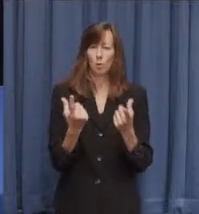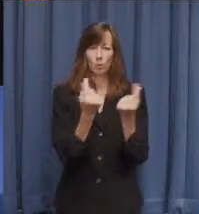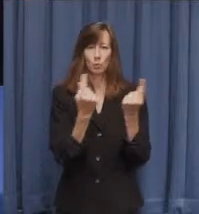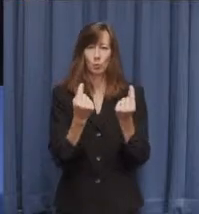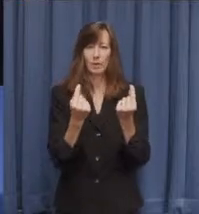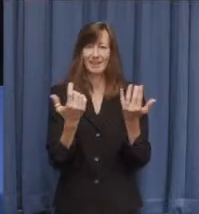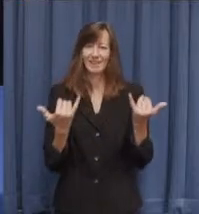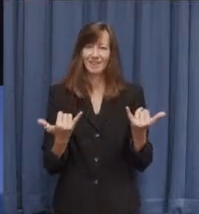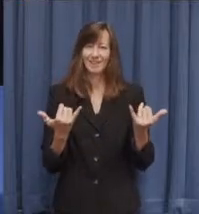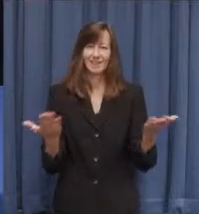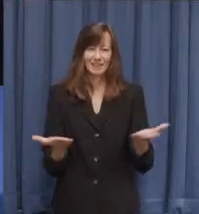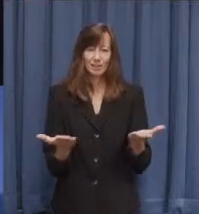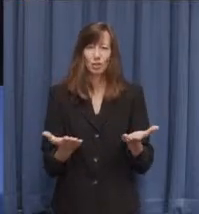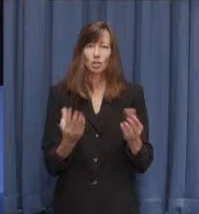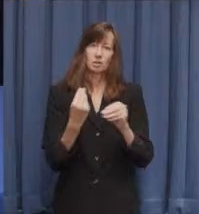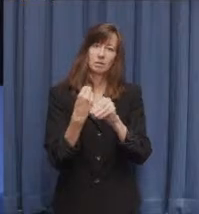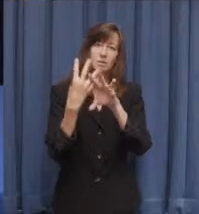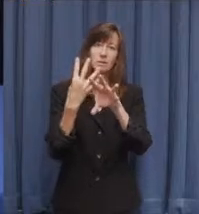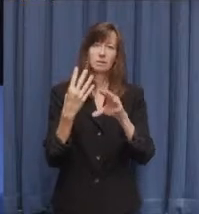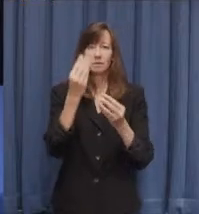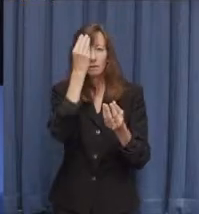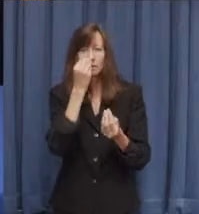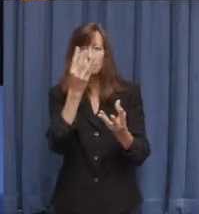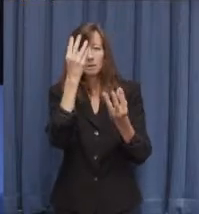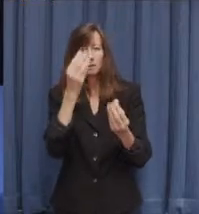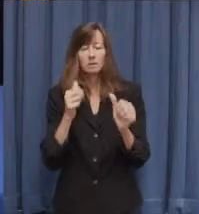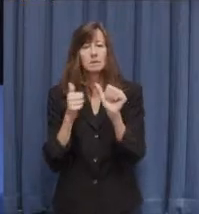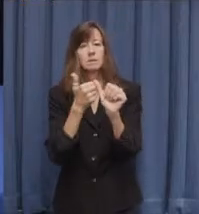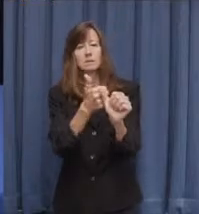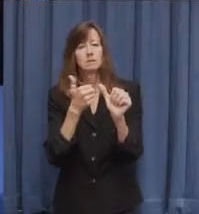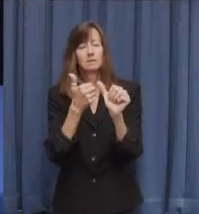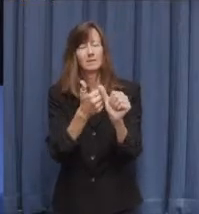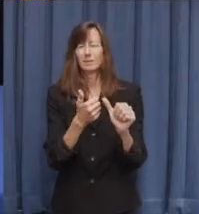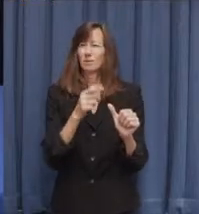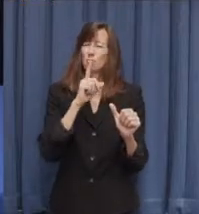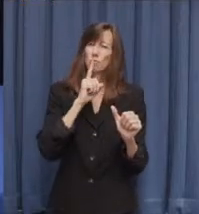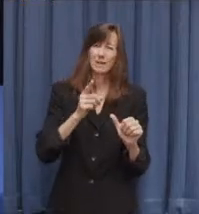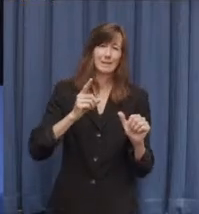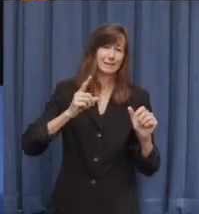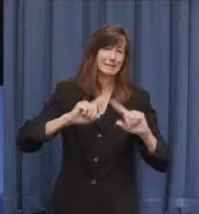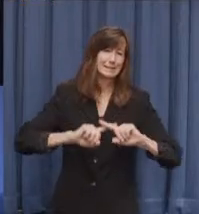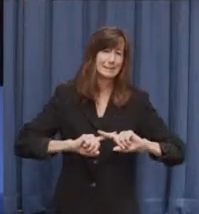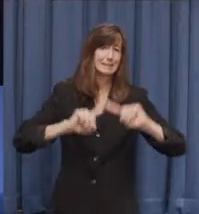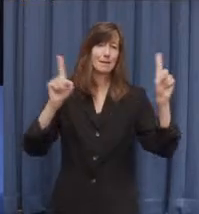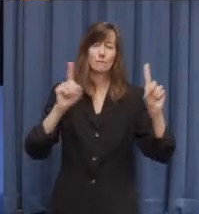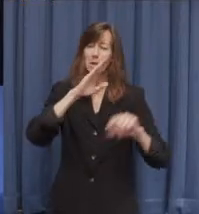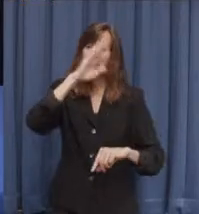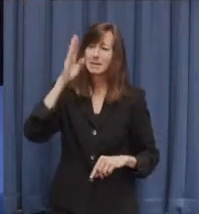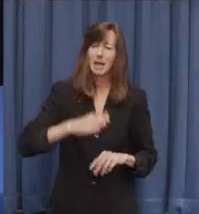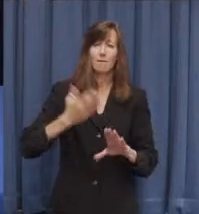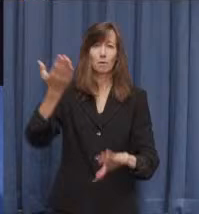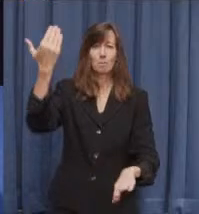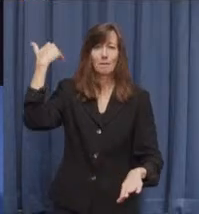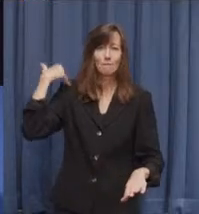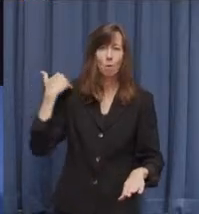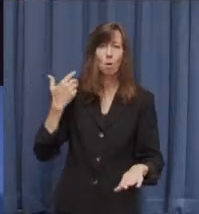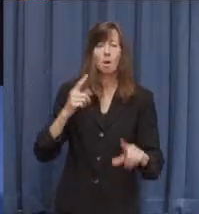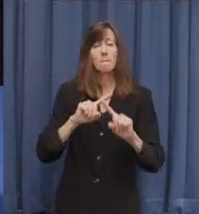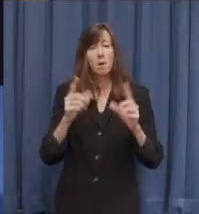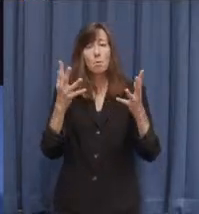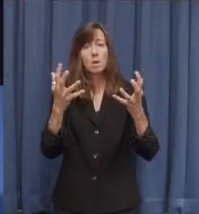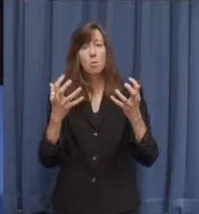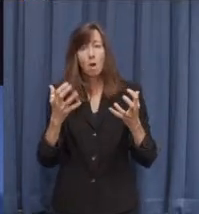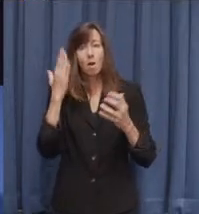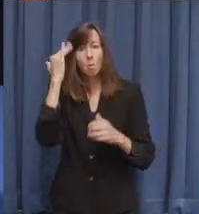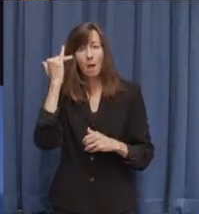to get our economy going again so we can get people back to work, relieve the economic pressure and the other pressures, but do it safely.